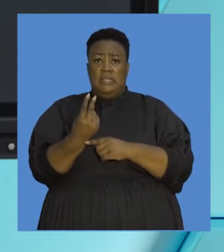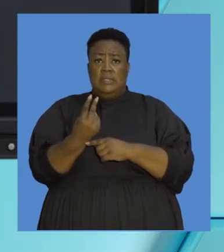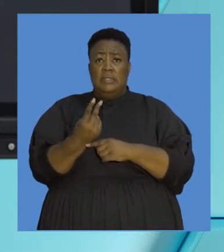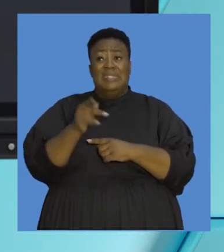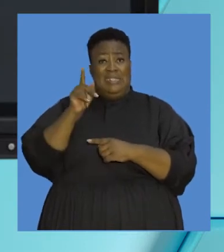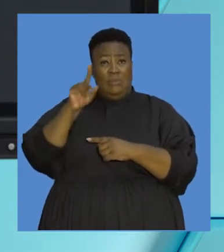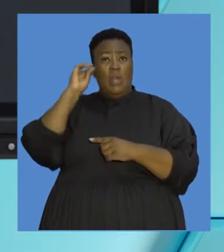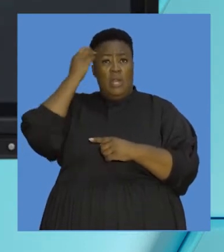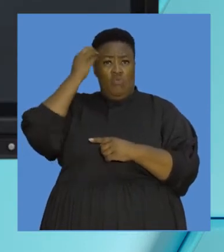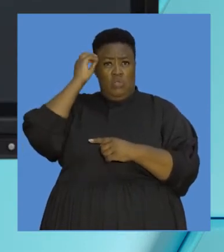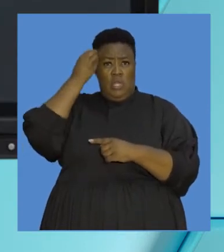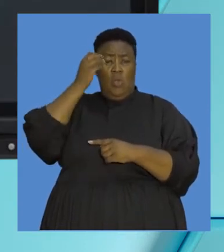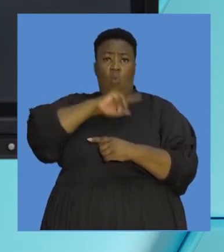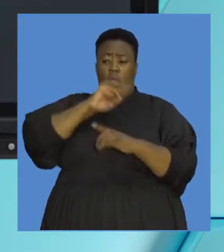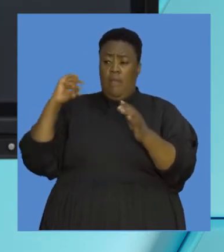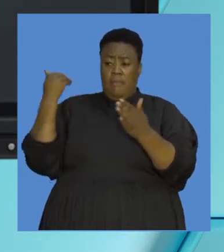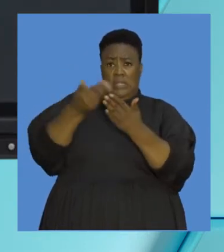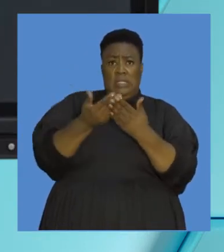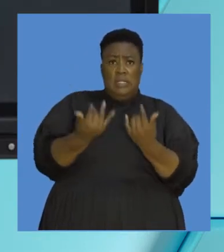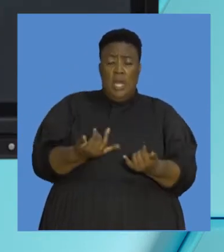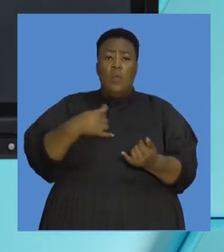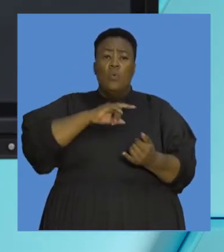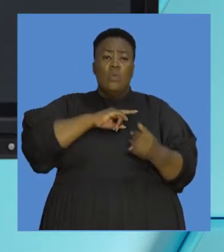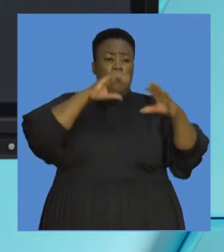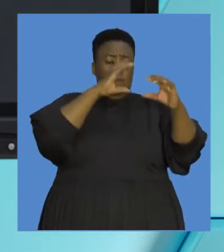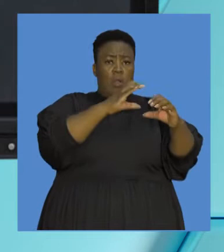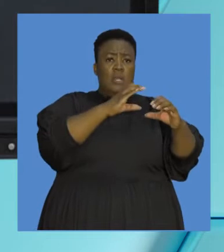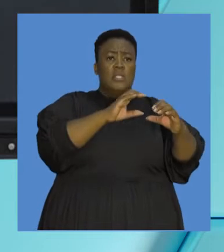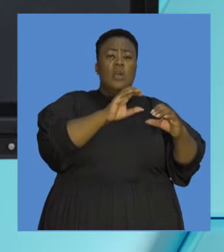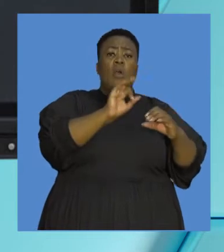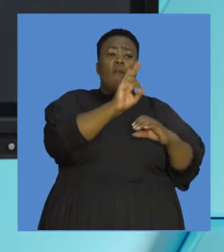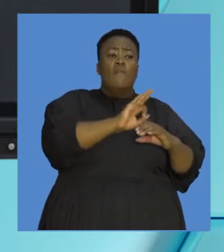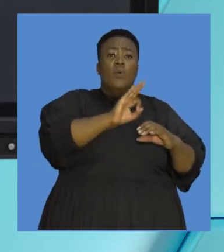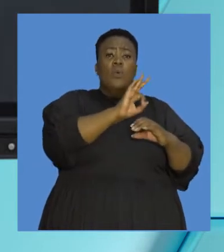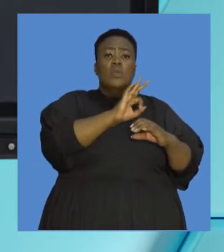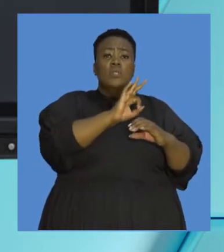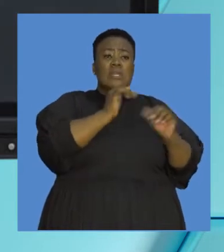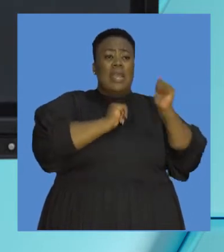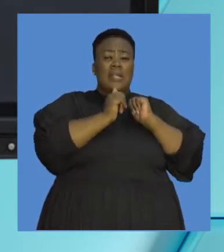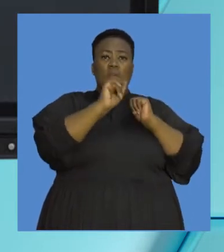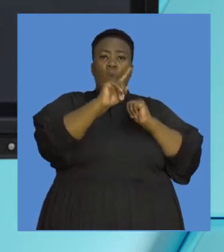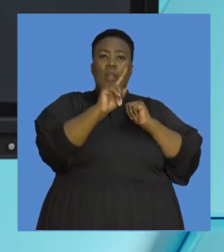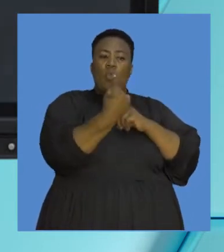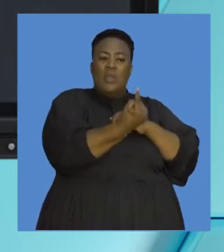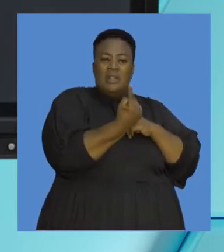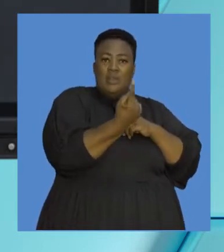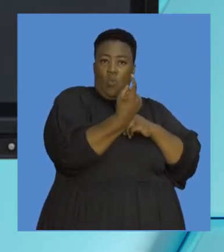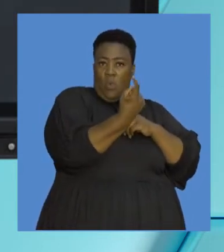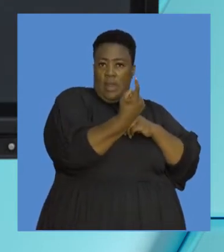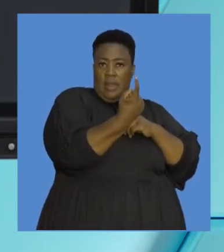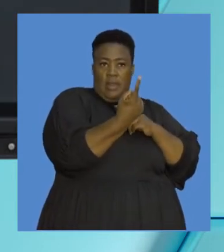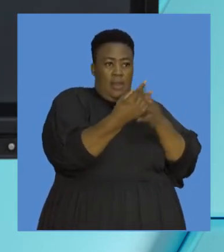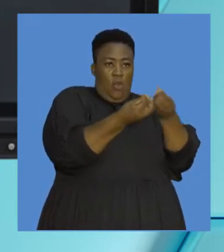becomes interesting because up till now, we've looked at forces acting on a single object.